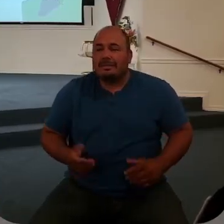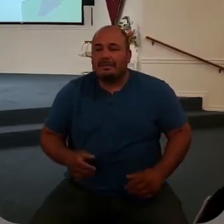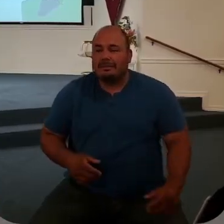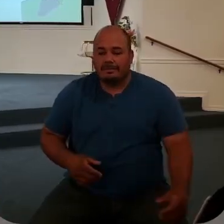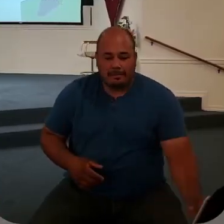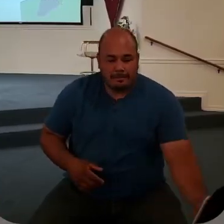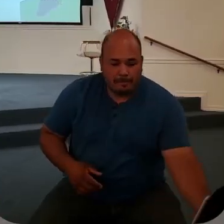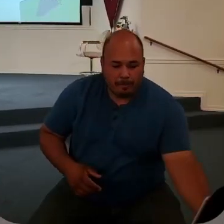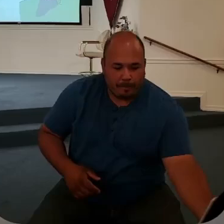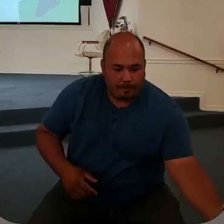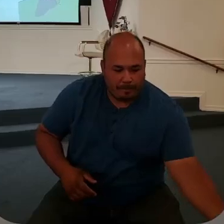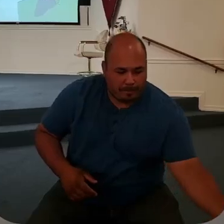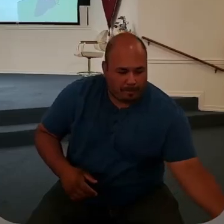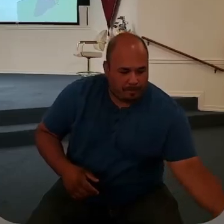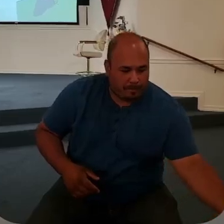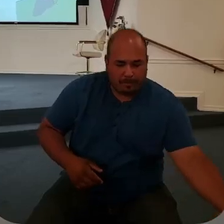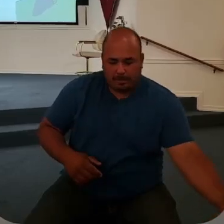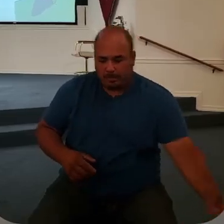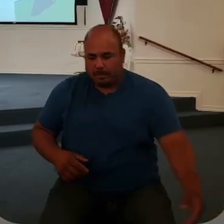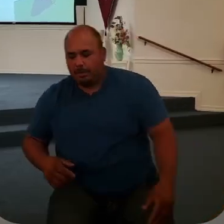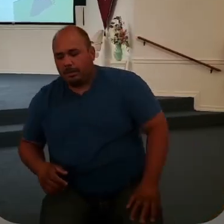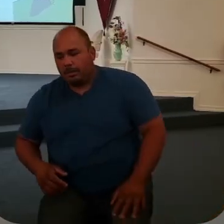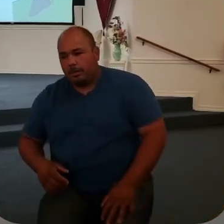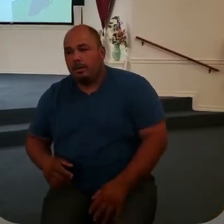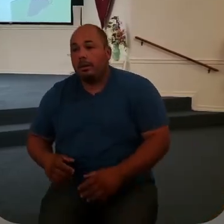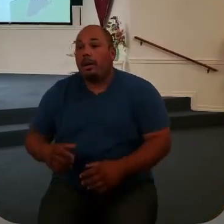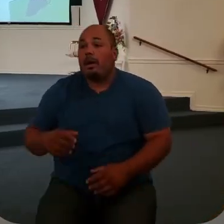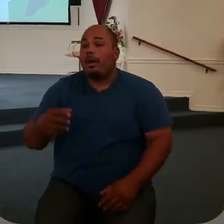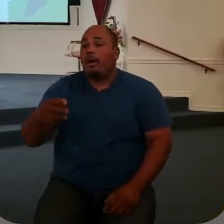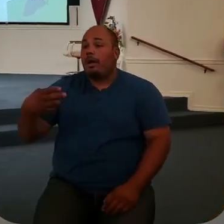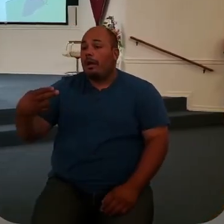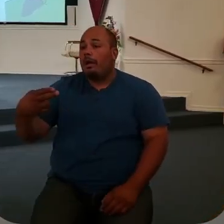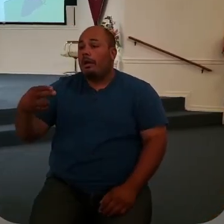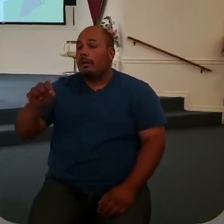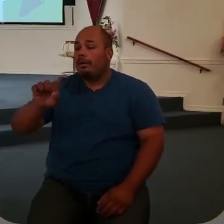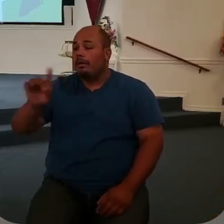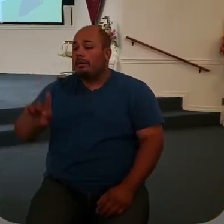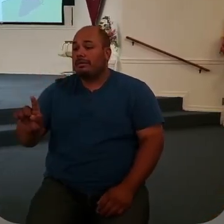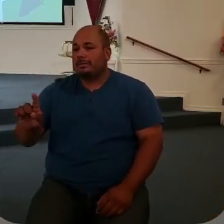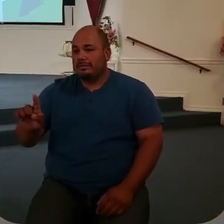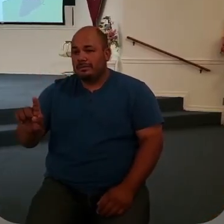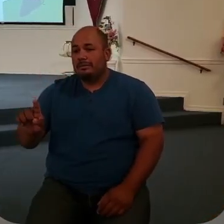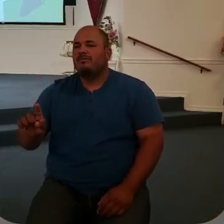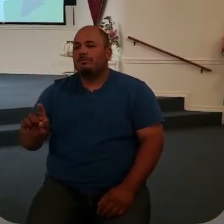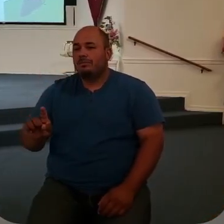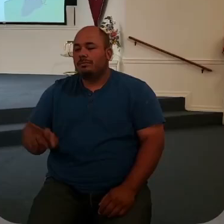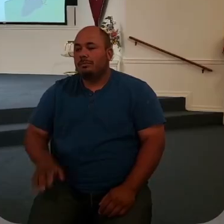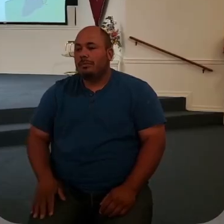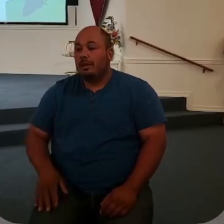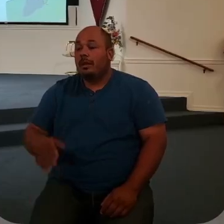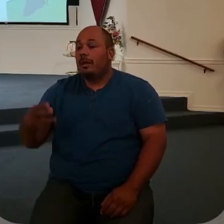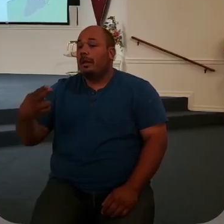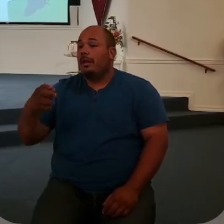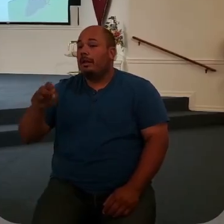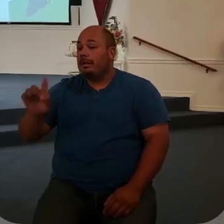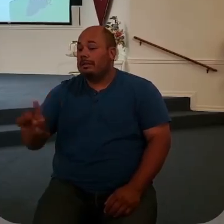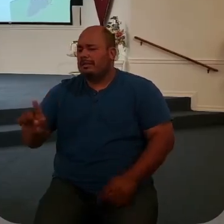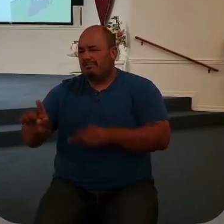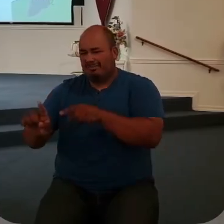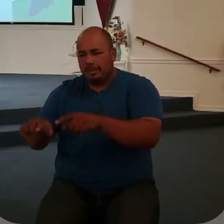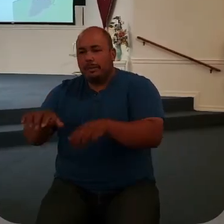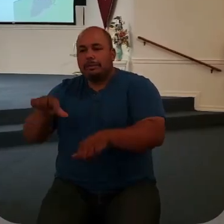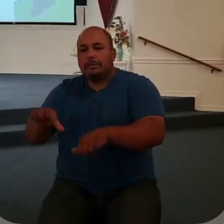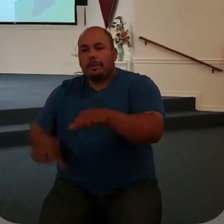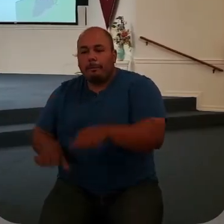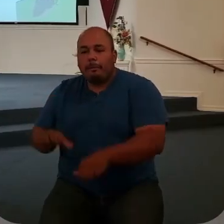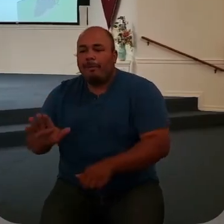Hezekiah might have stumbled in his faith a little bit here. But we do the same thing sometimes. God help us. And so we'll go easy on